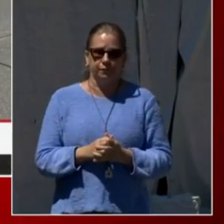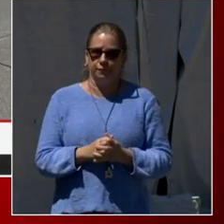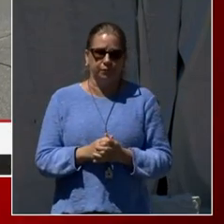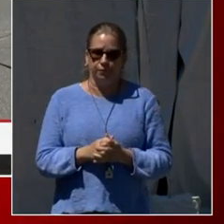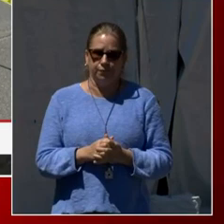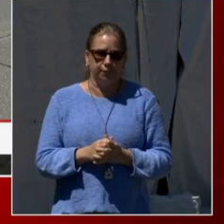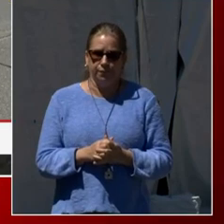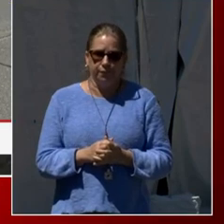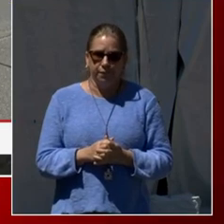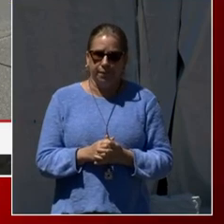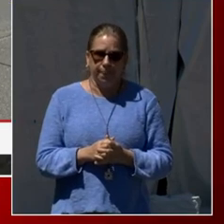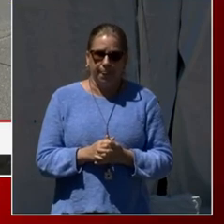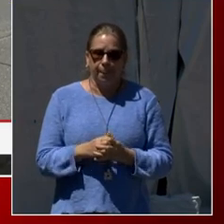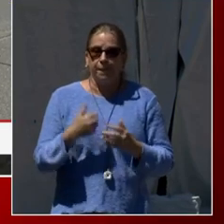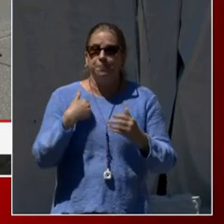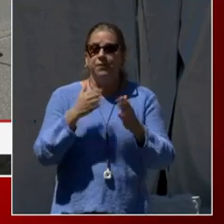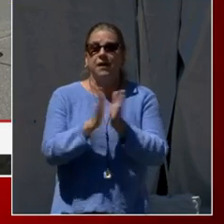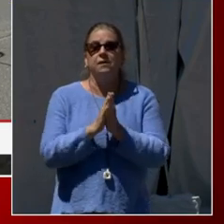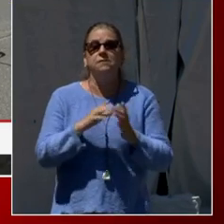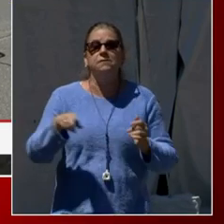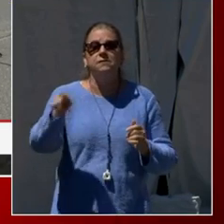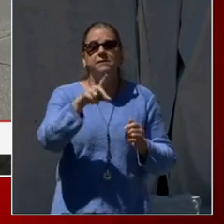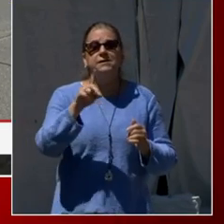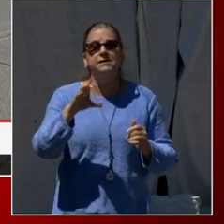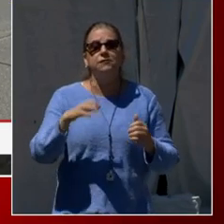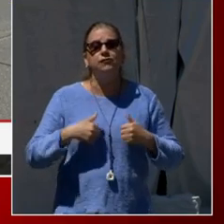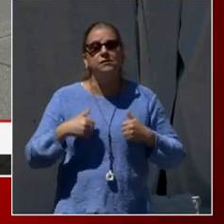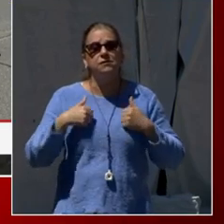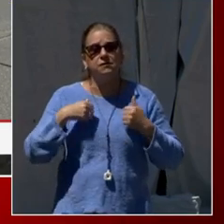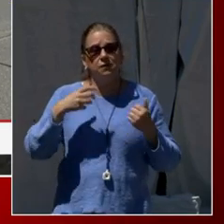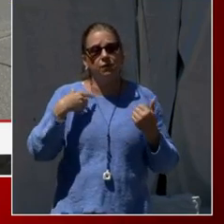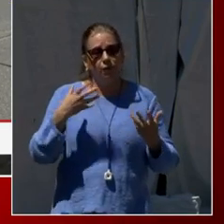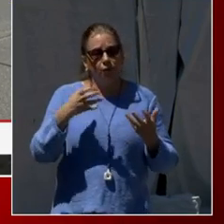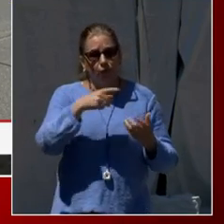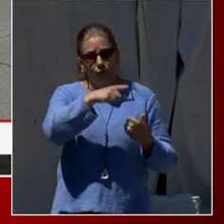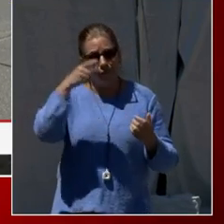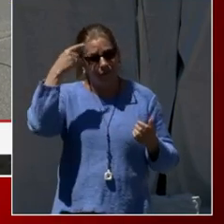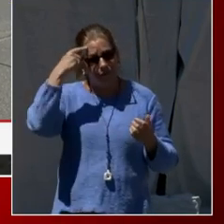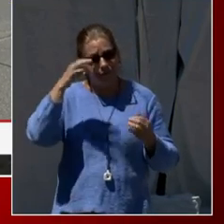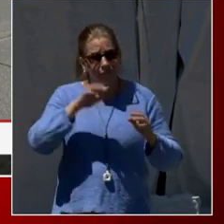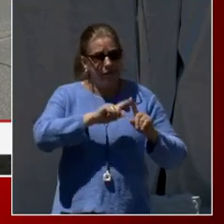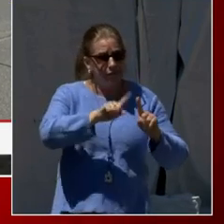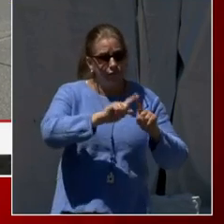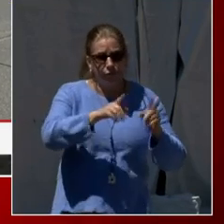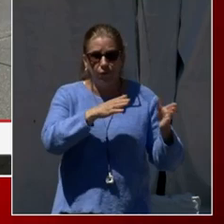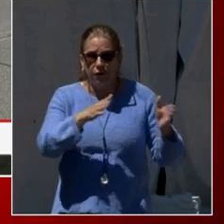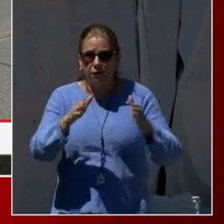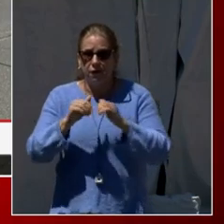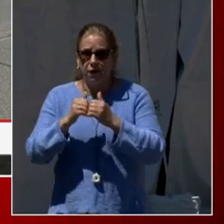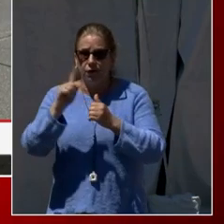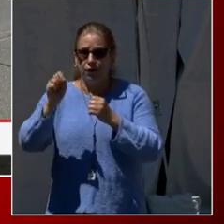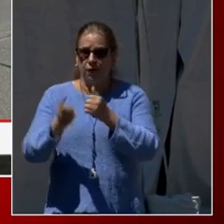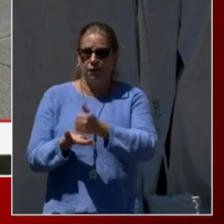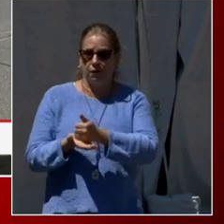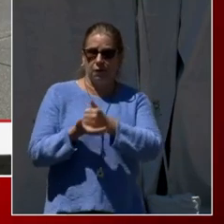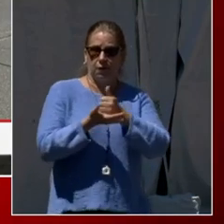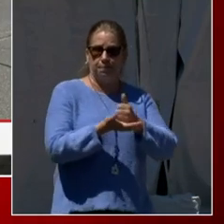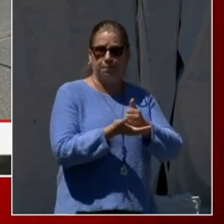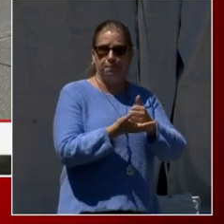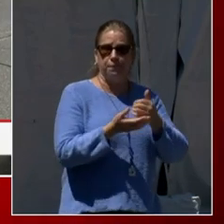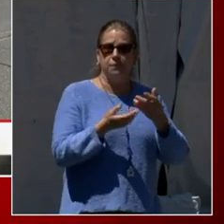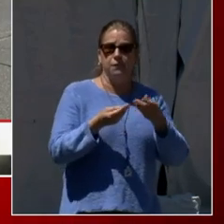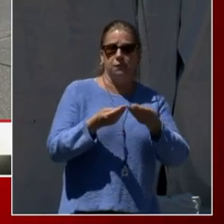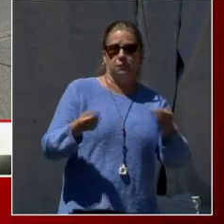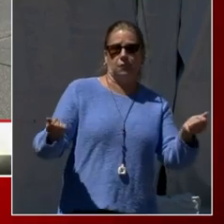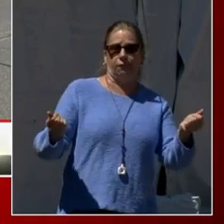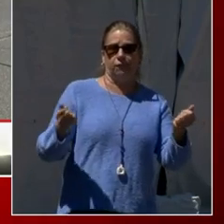of ways to help and to be a part of the solution, but certainly not part of the destruction. Tonight, I'm